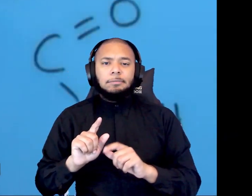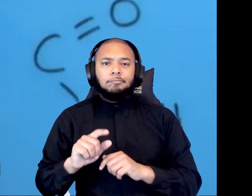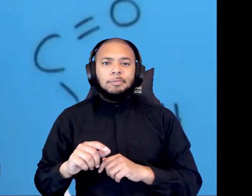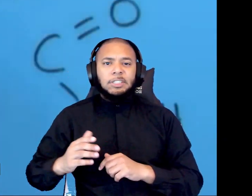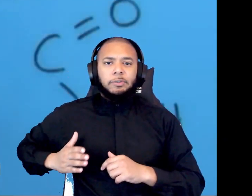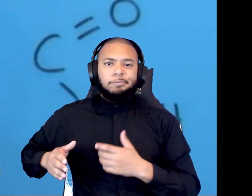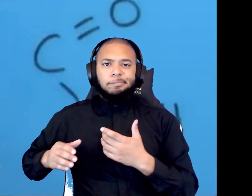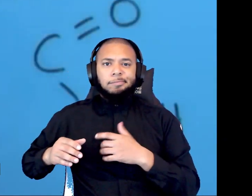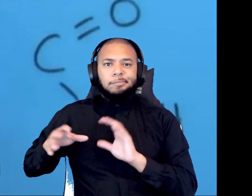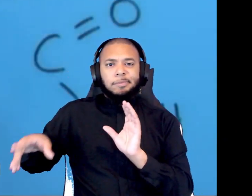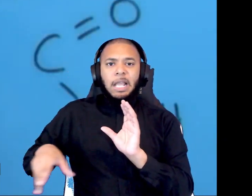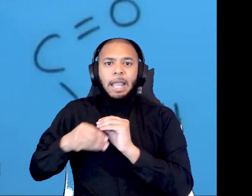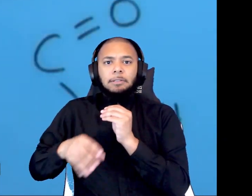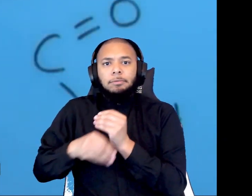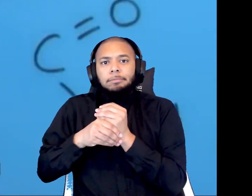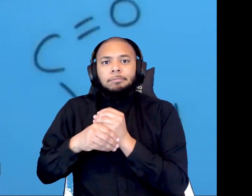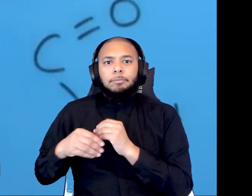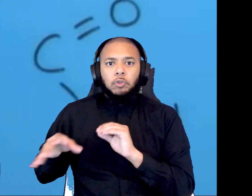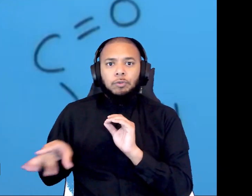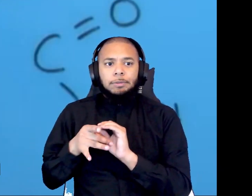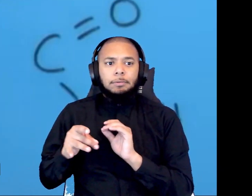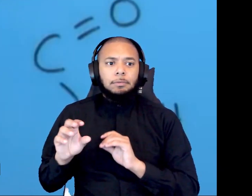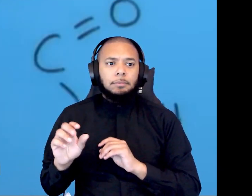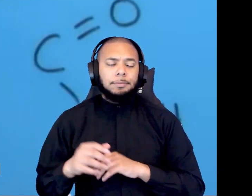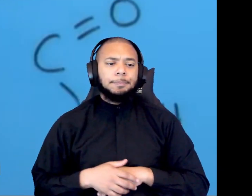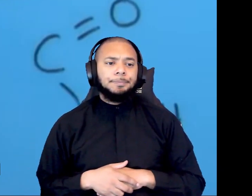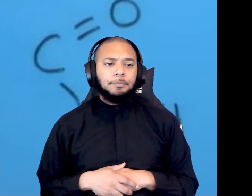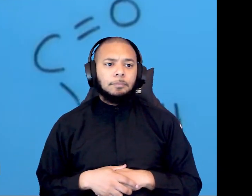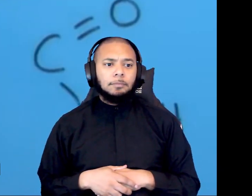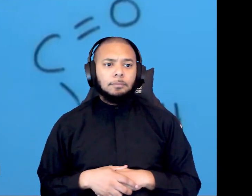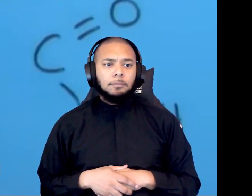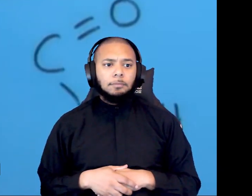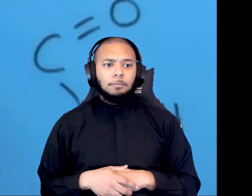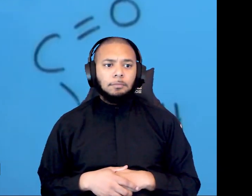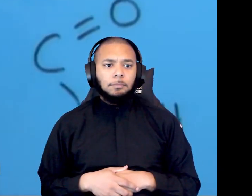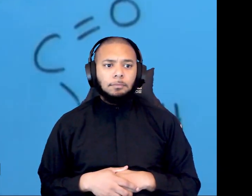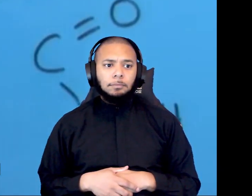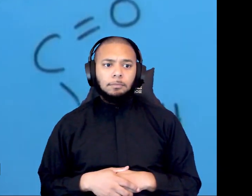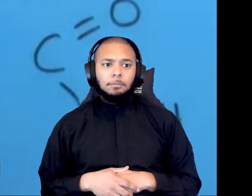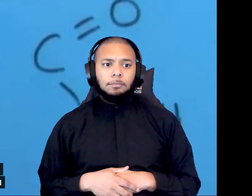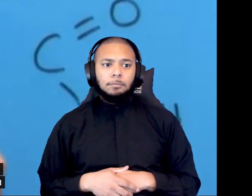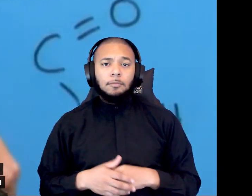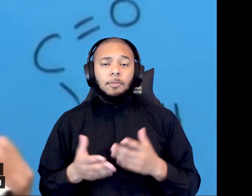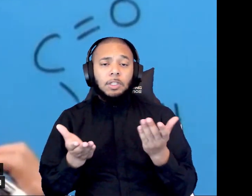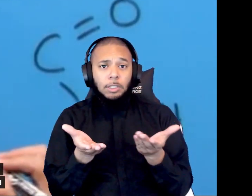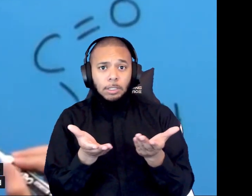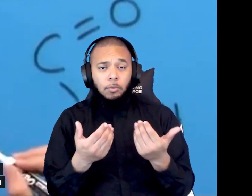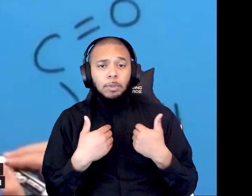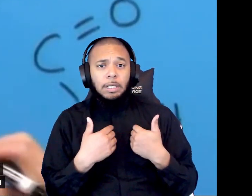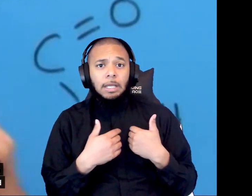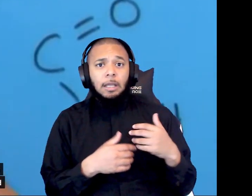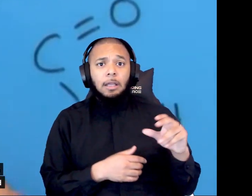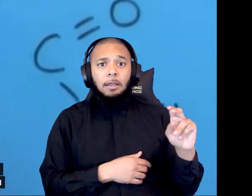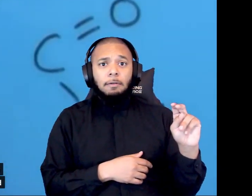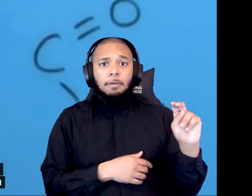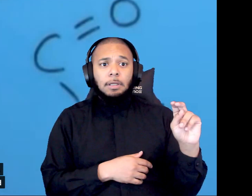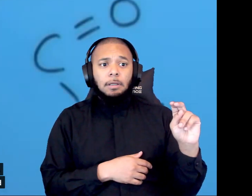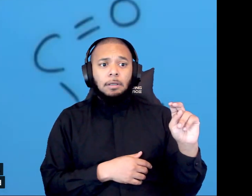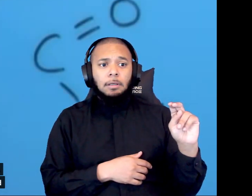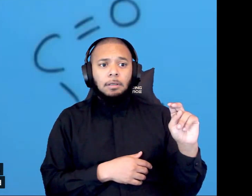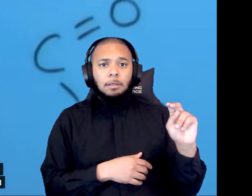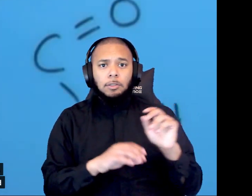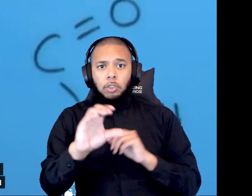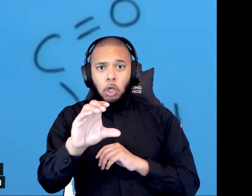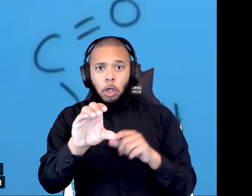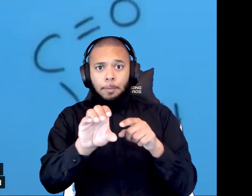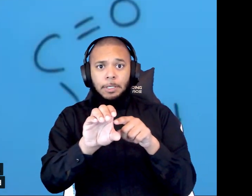a carbon here, okay, bonded to a nitrogen, okay? So we've got a carbon bonded to a nitrogen,